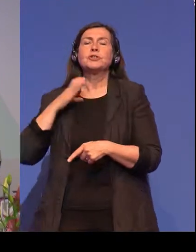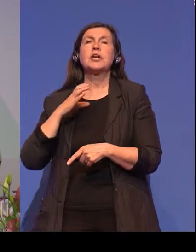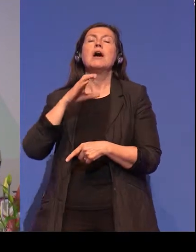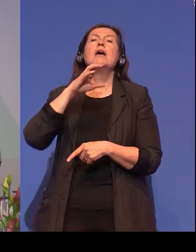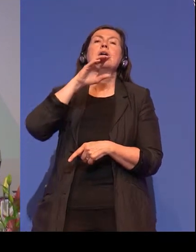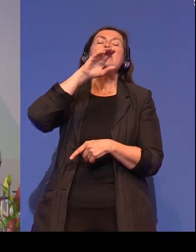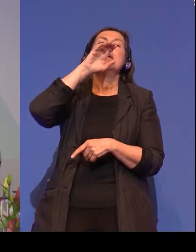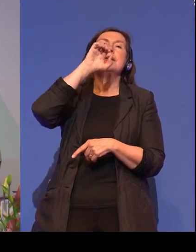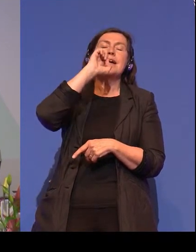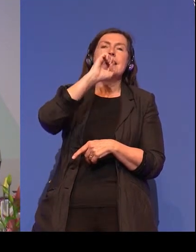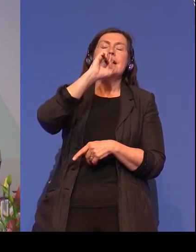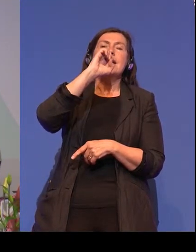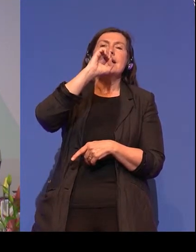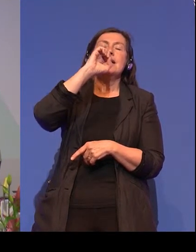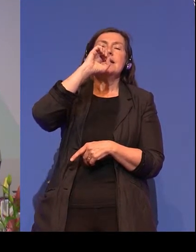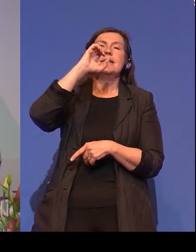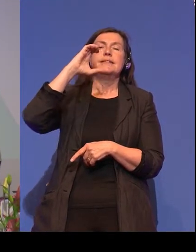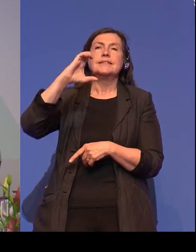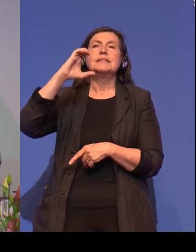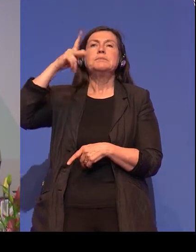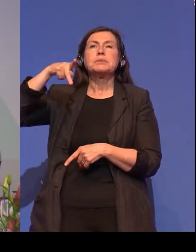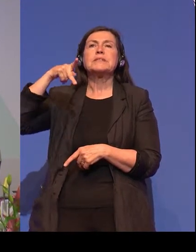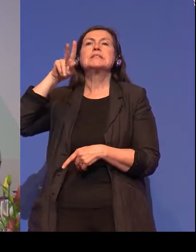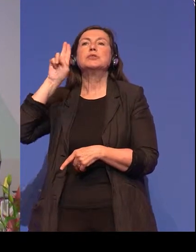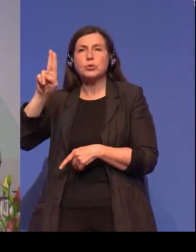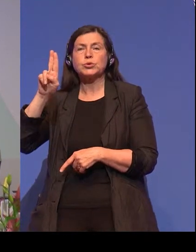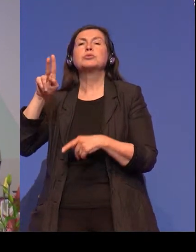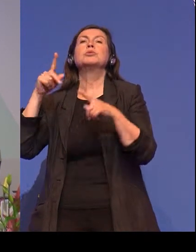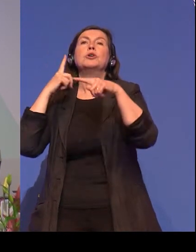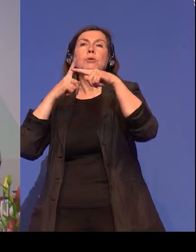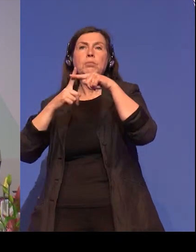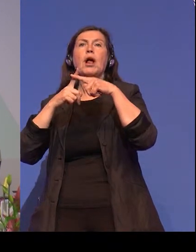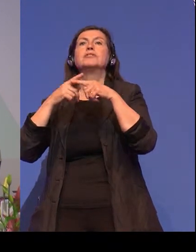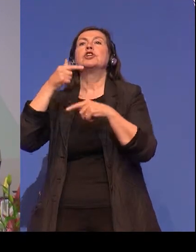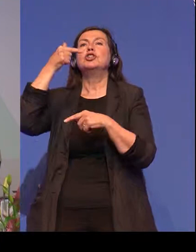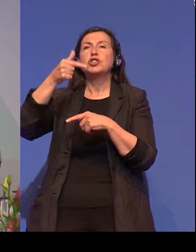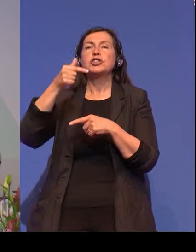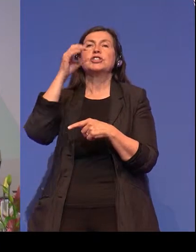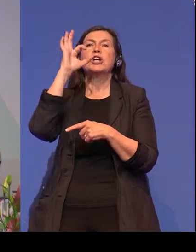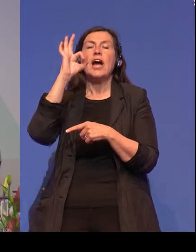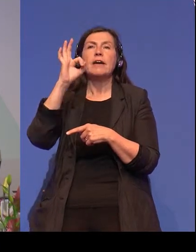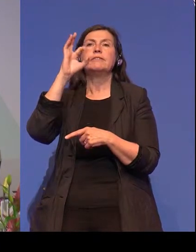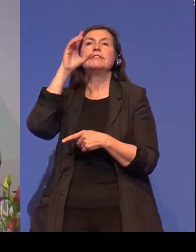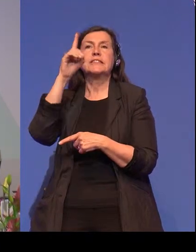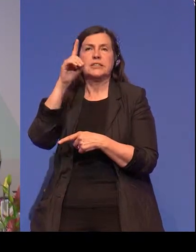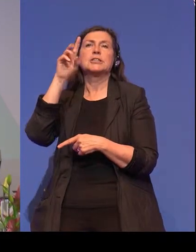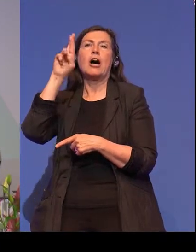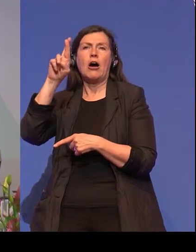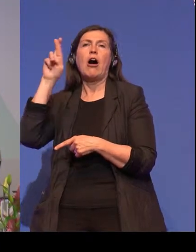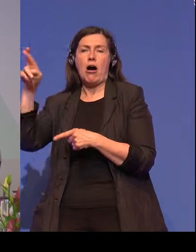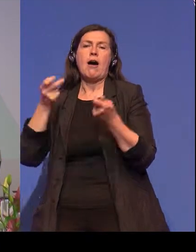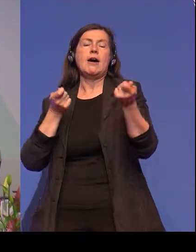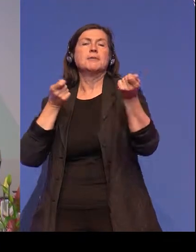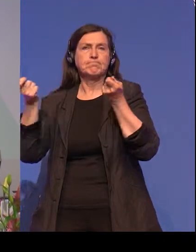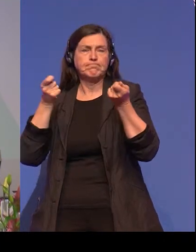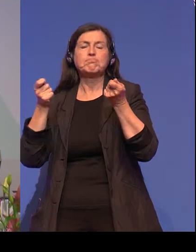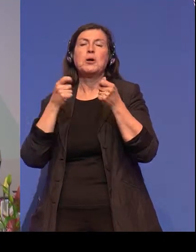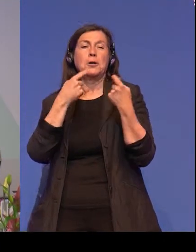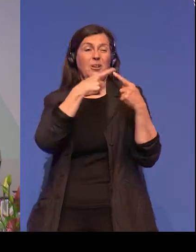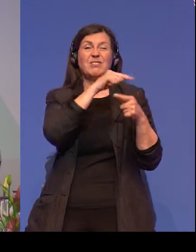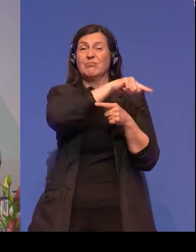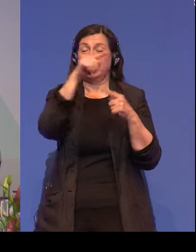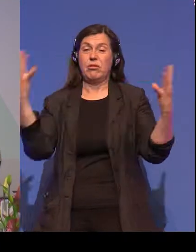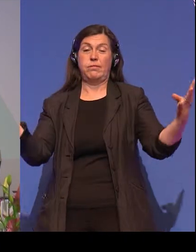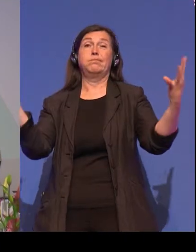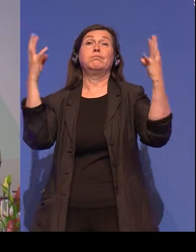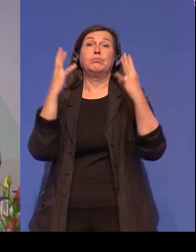Natural Disaster Risk Reduction Program managed by GFDRR. Excellencies, ladies and